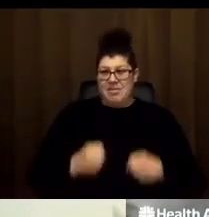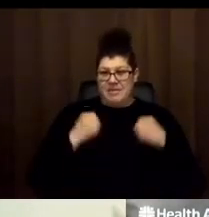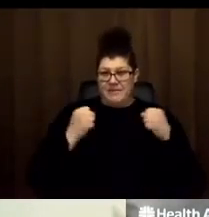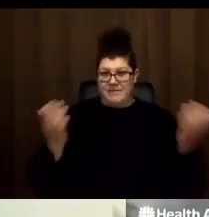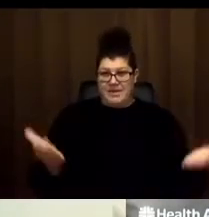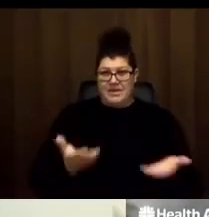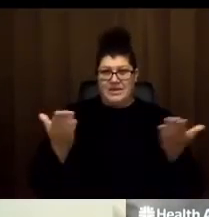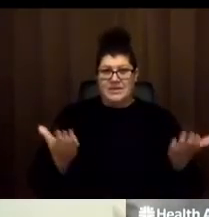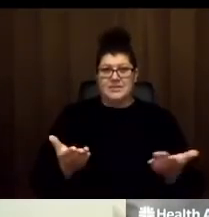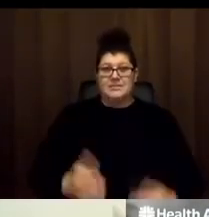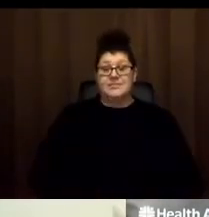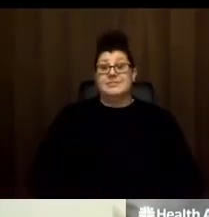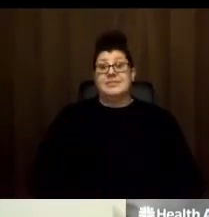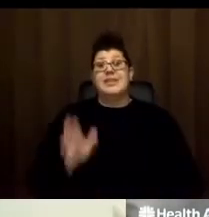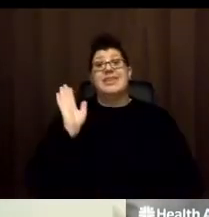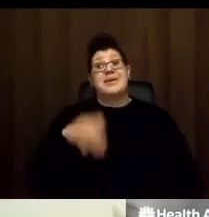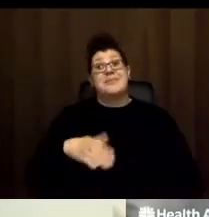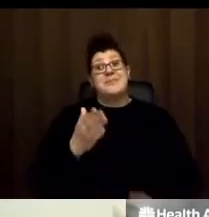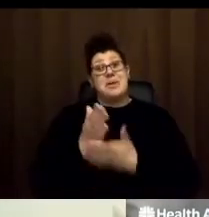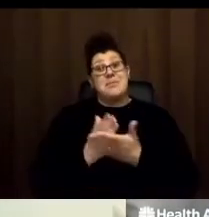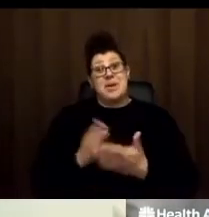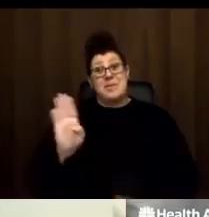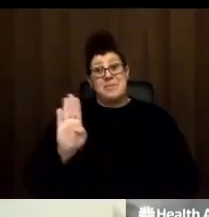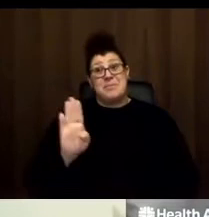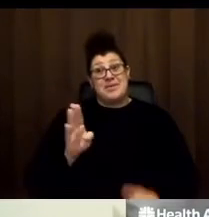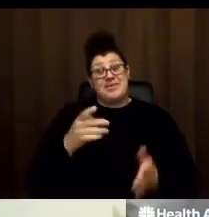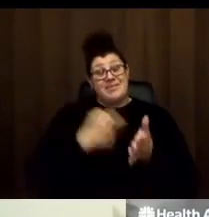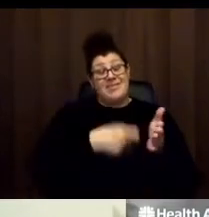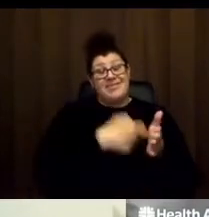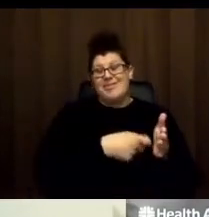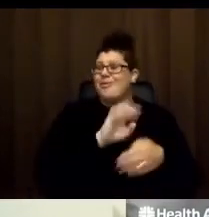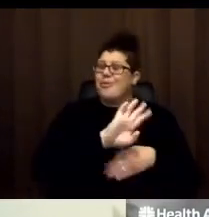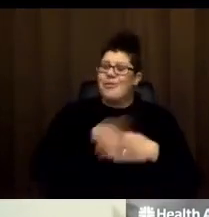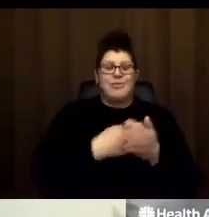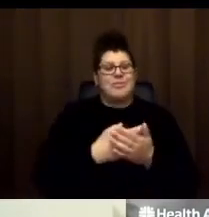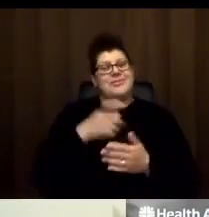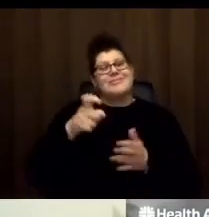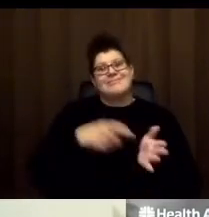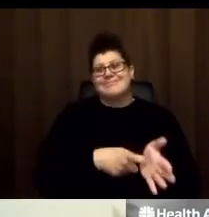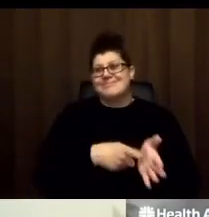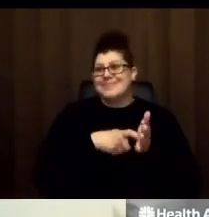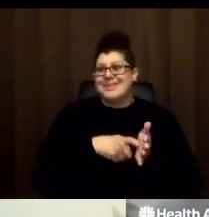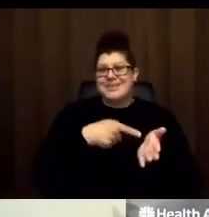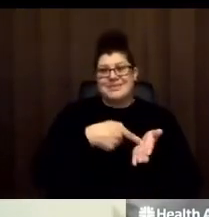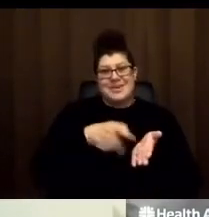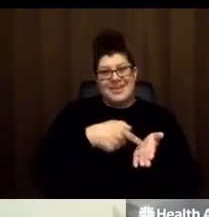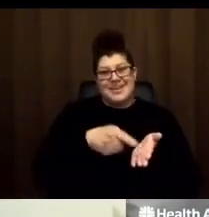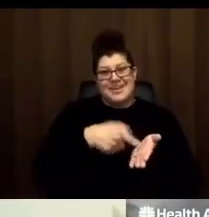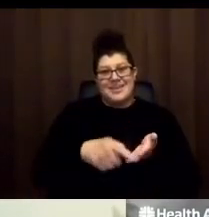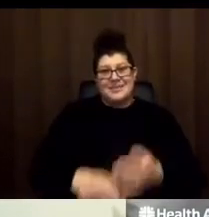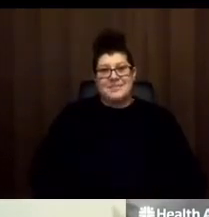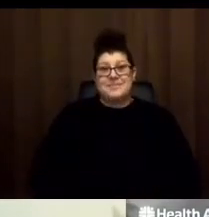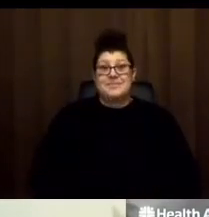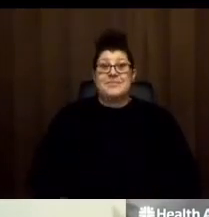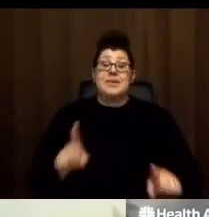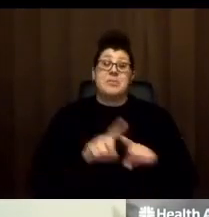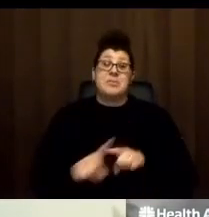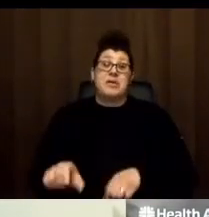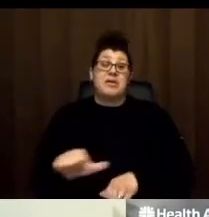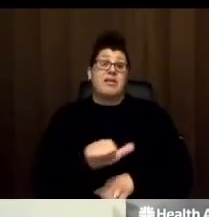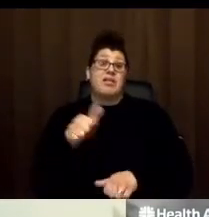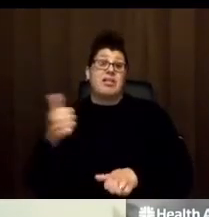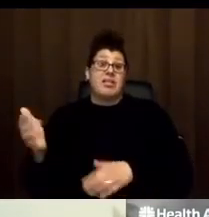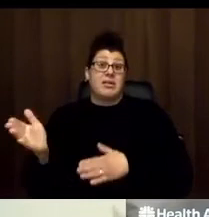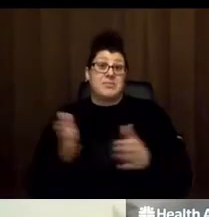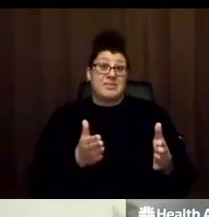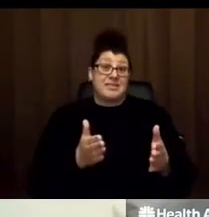You would still have to pay that Part B premium, everybody does, but there are other plans that may even offer a low or no